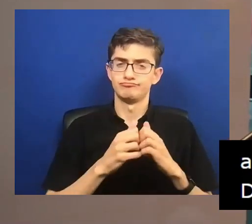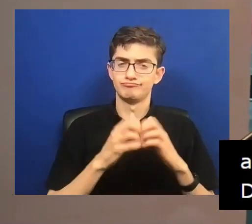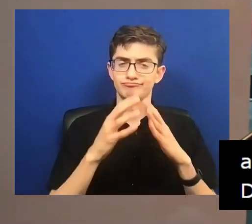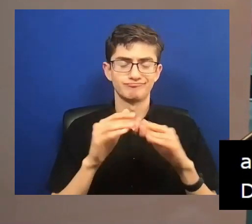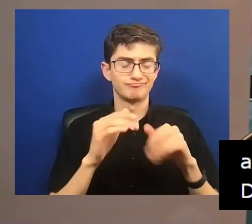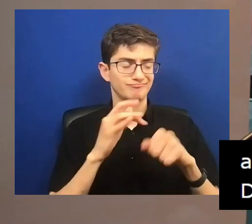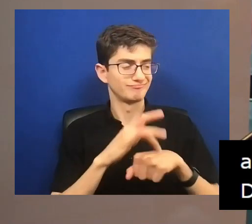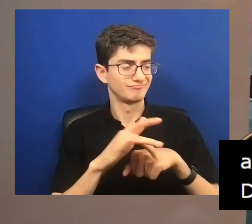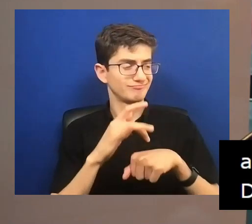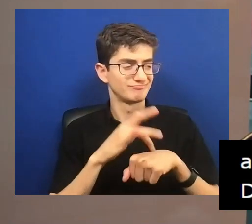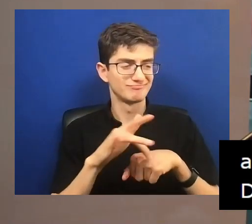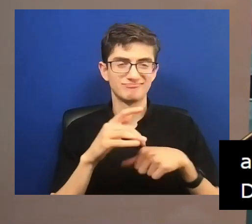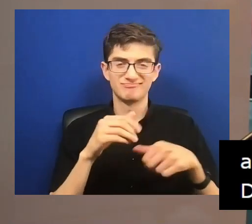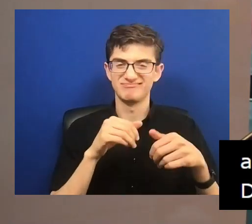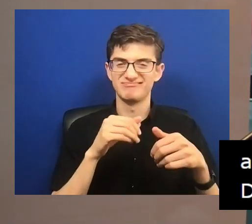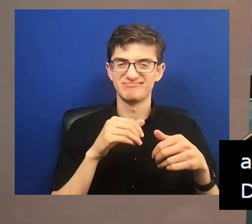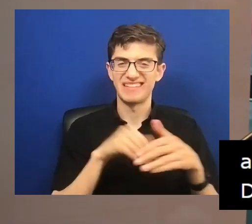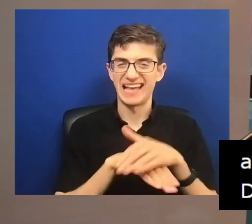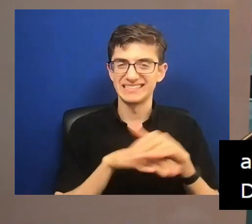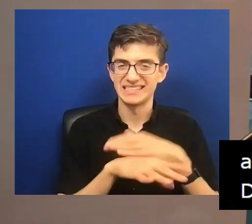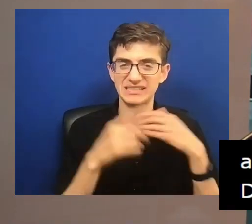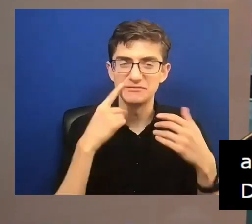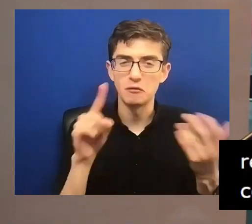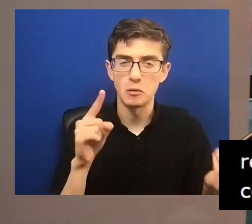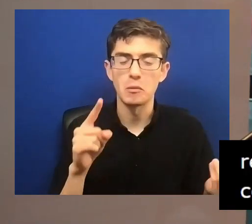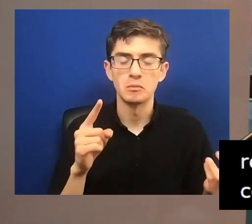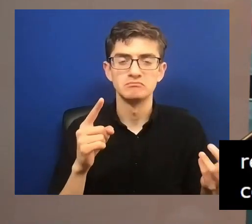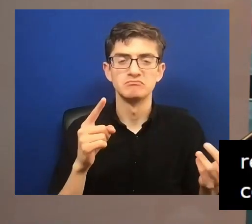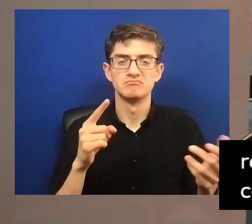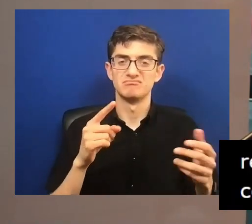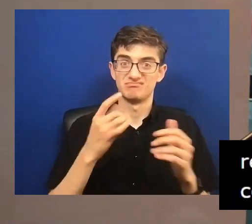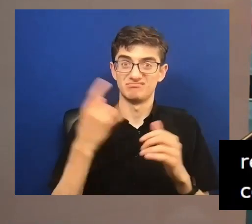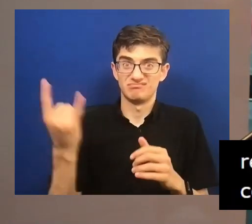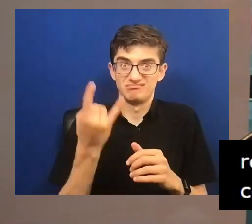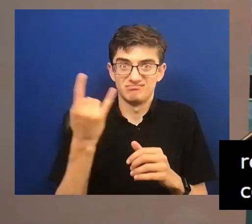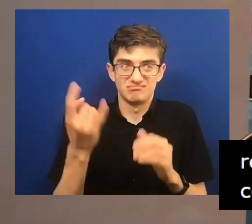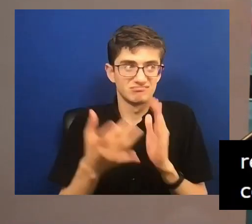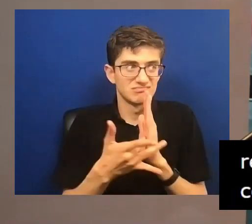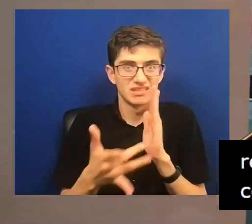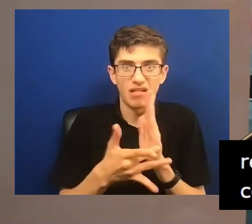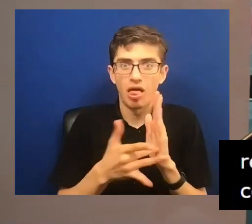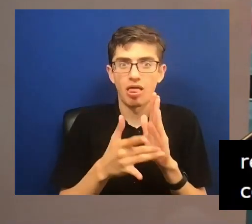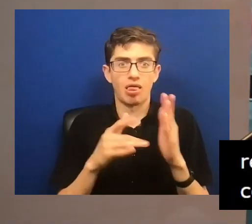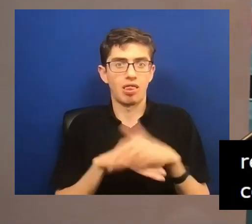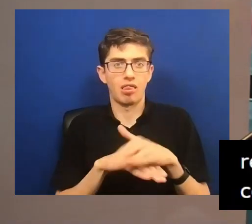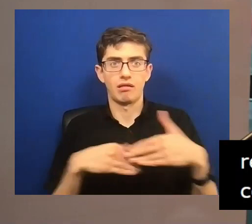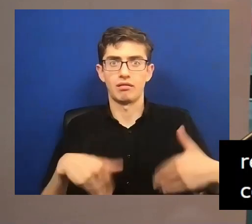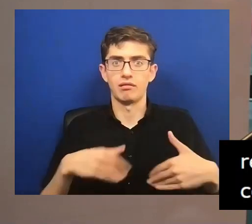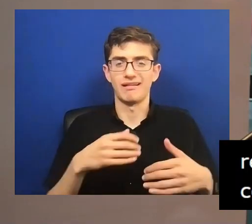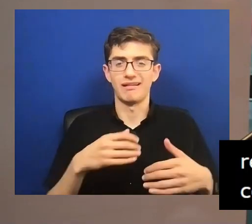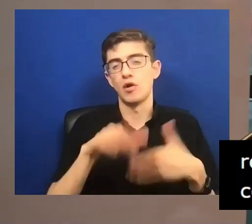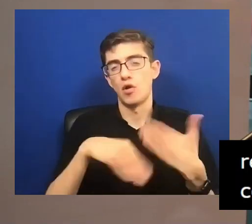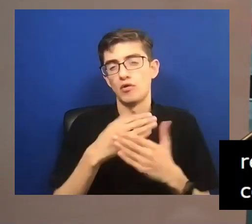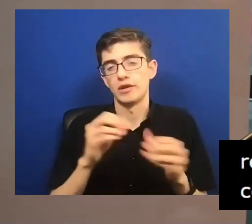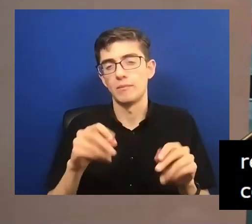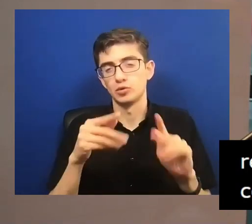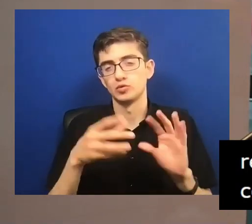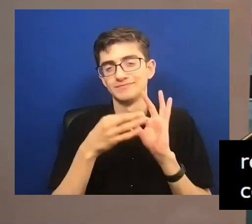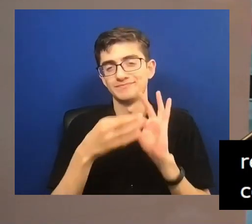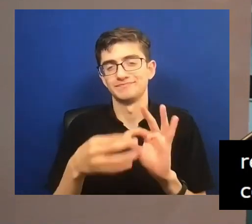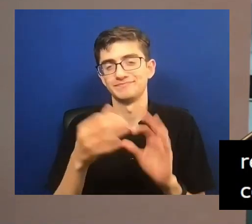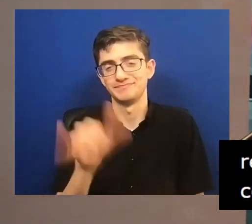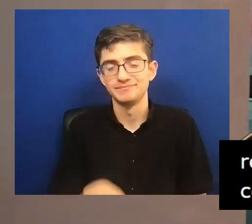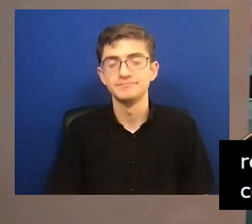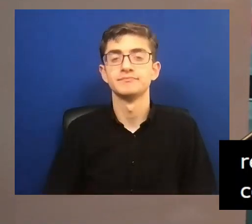technology avails. As we expand our digital equity offerings to New Yorkers, OTI wants to help augment growth among local